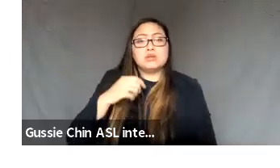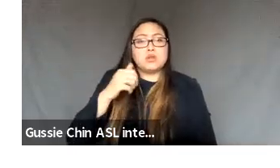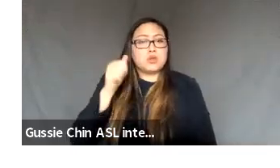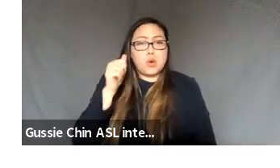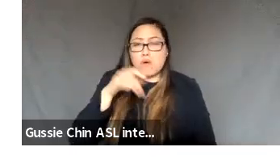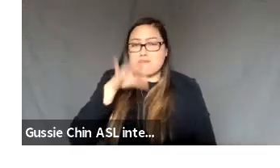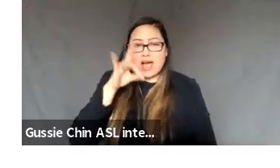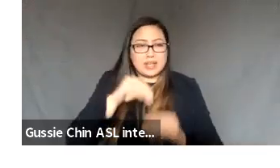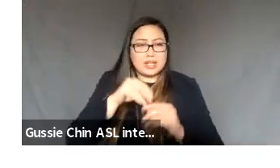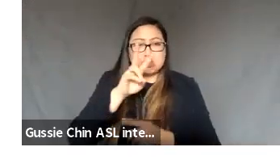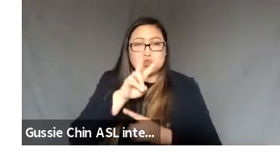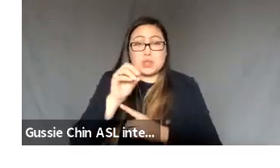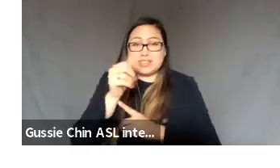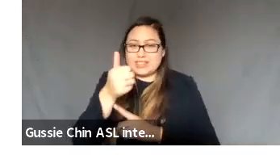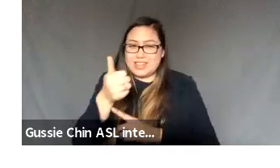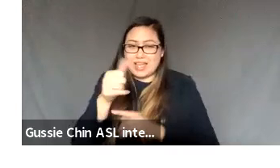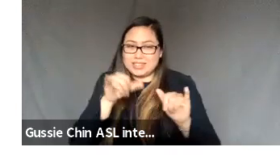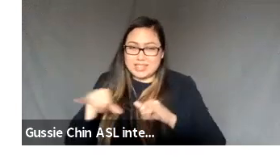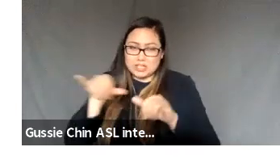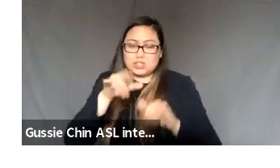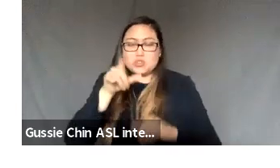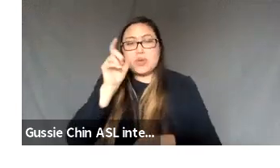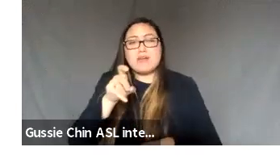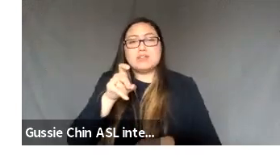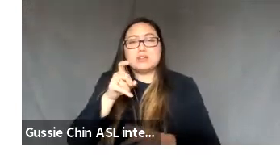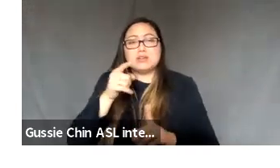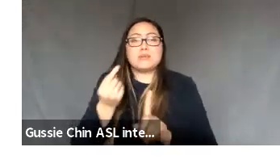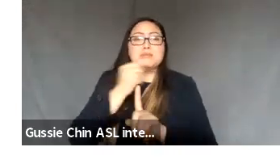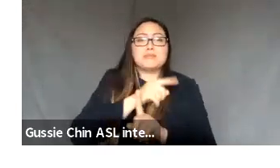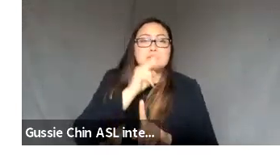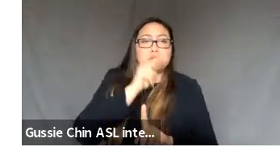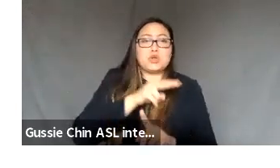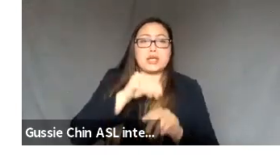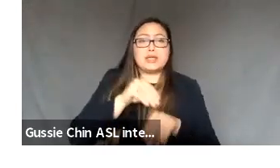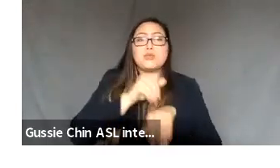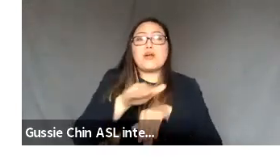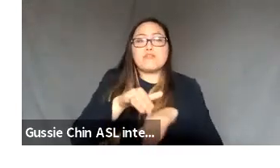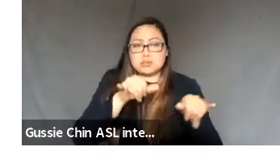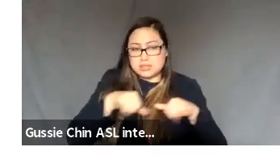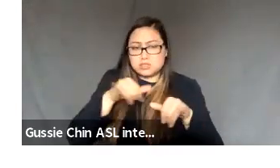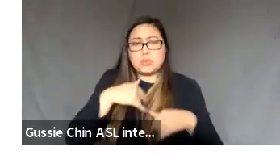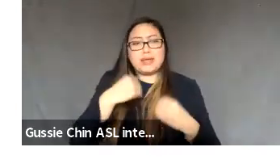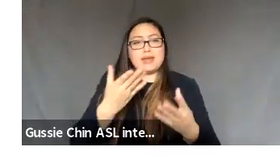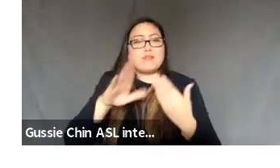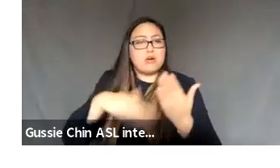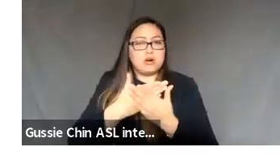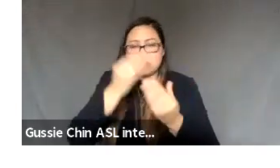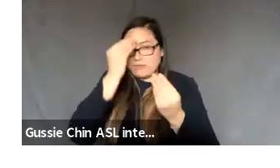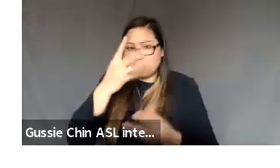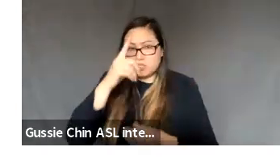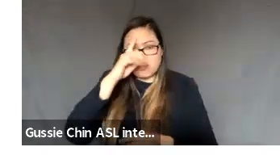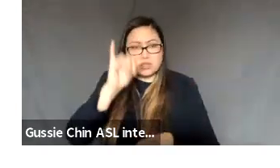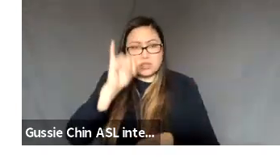the 2010 standards. You're going to have to find it in the reference standards. And we give all the information for those reference